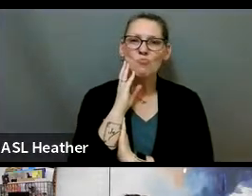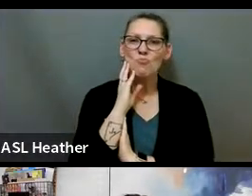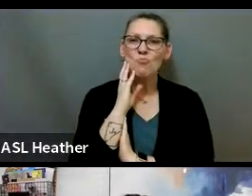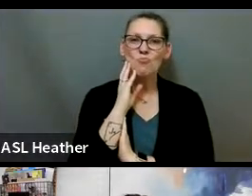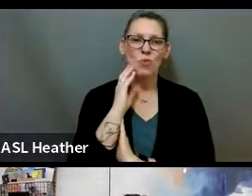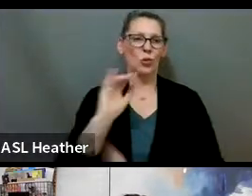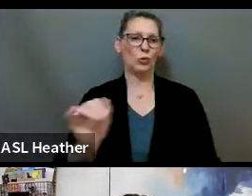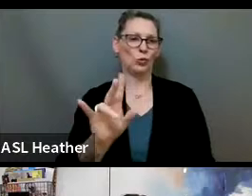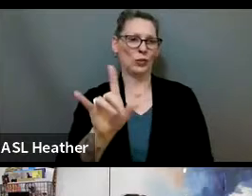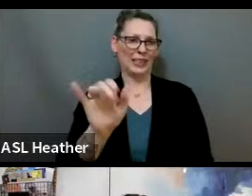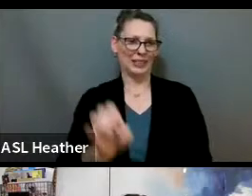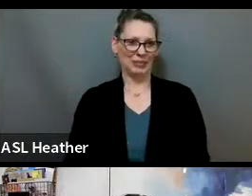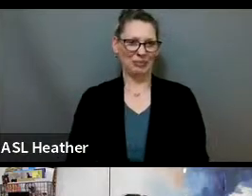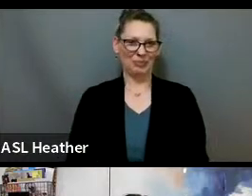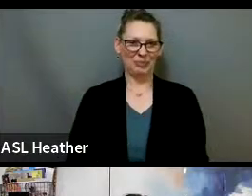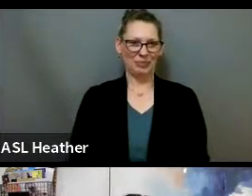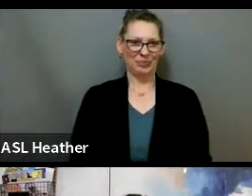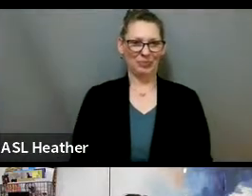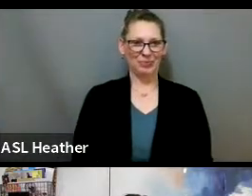Julie.